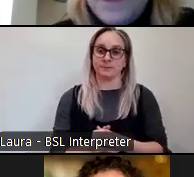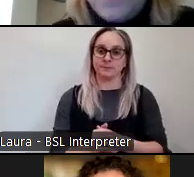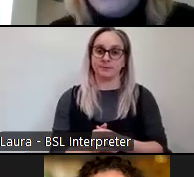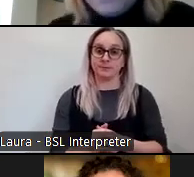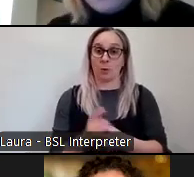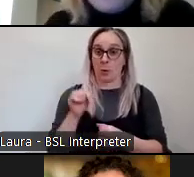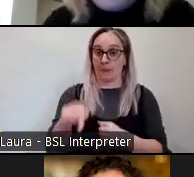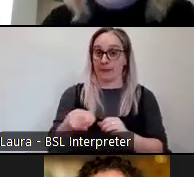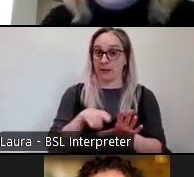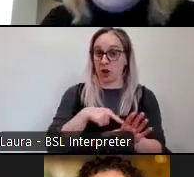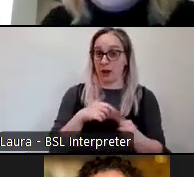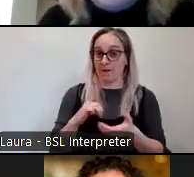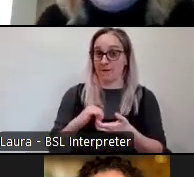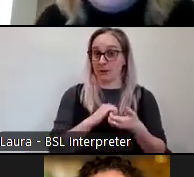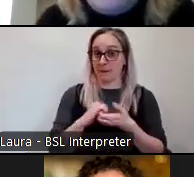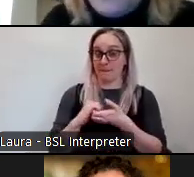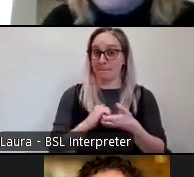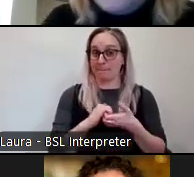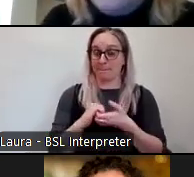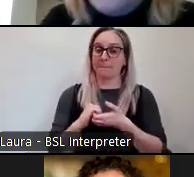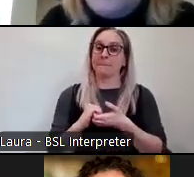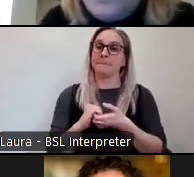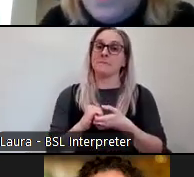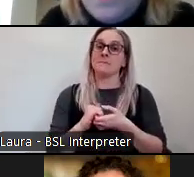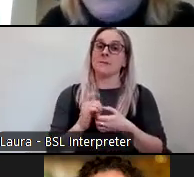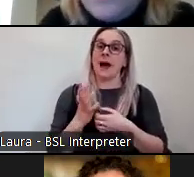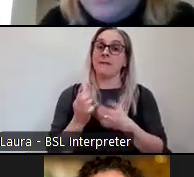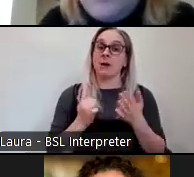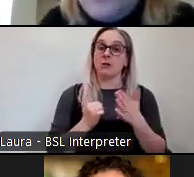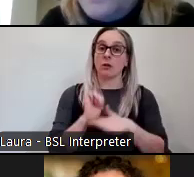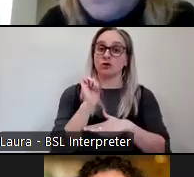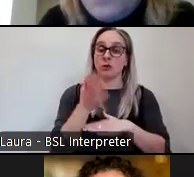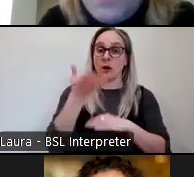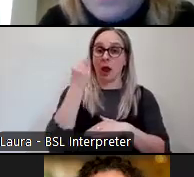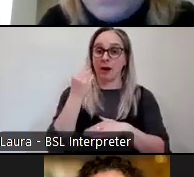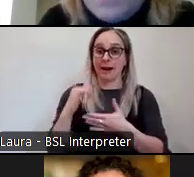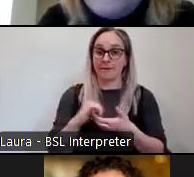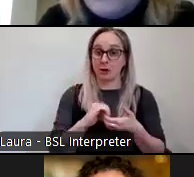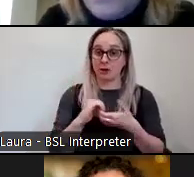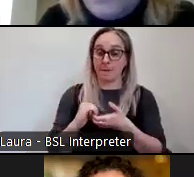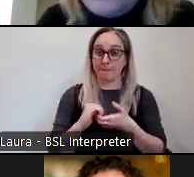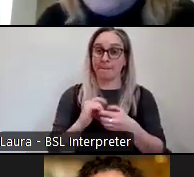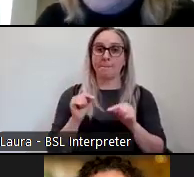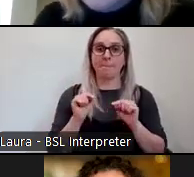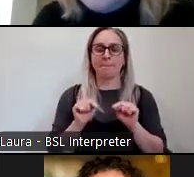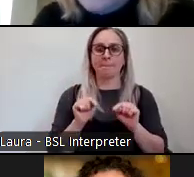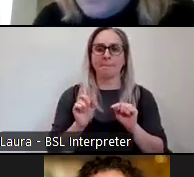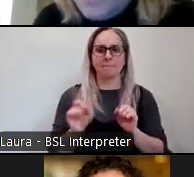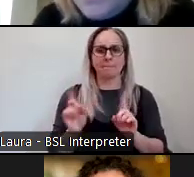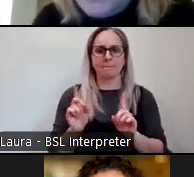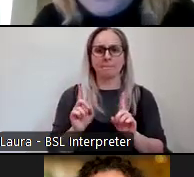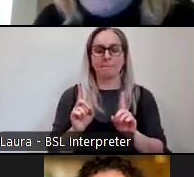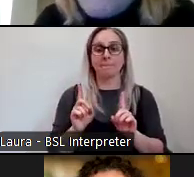year's fellowships, we have a cultural learning fellowship. So this is for those working